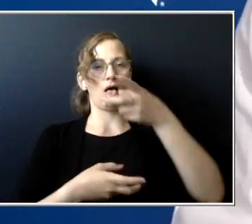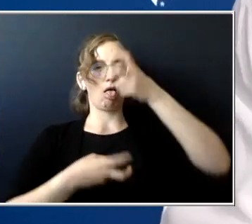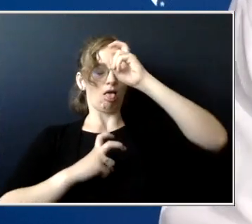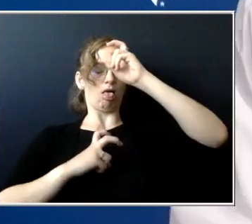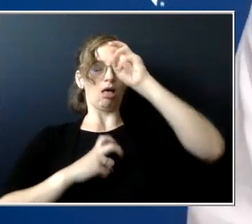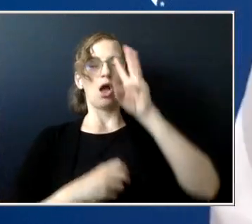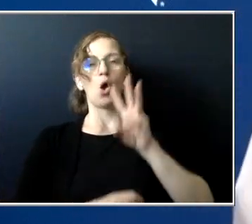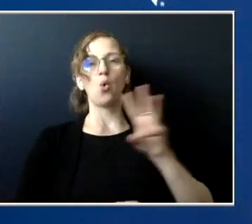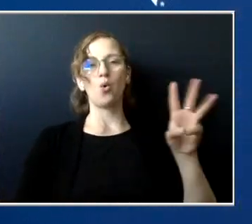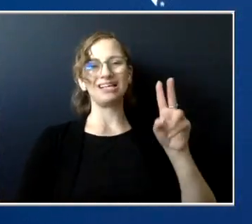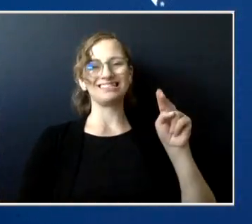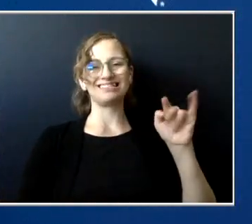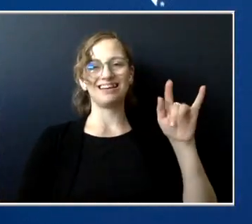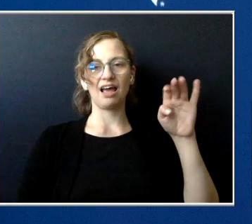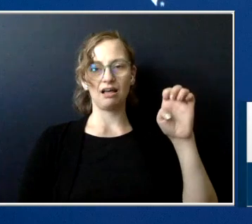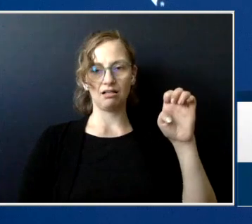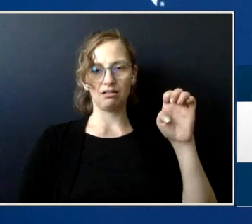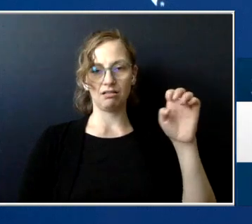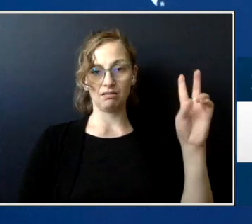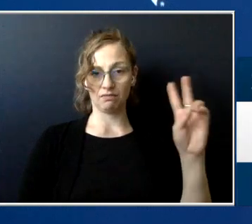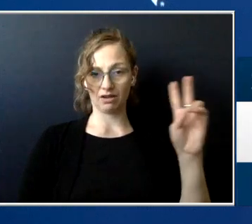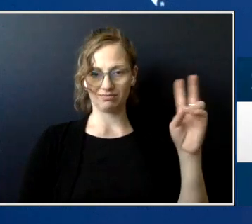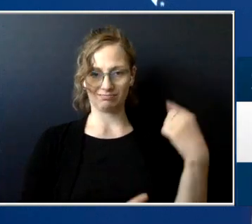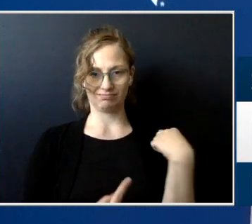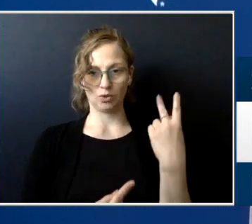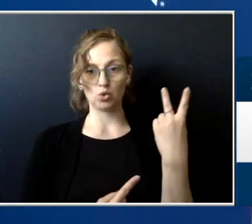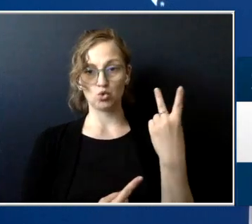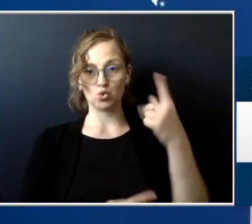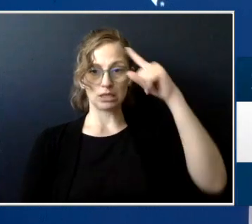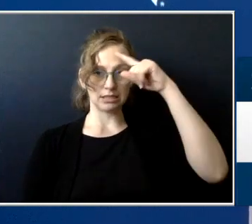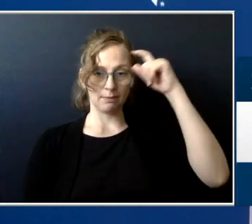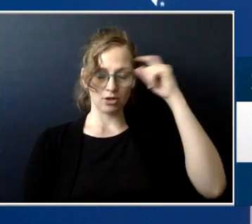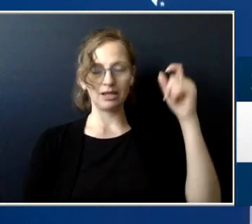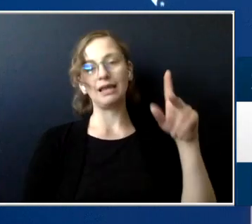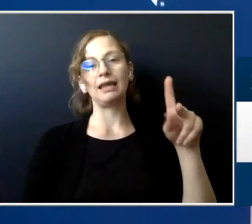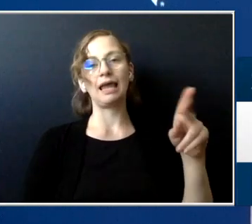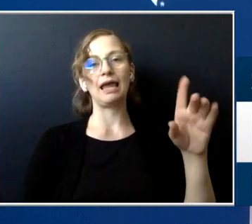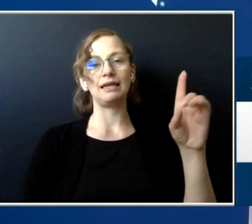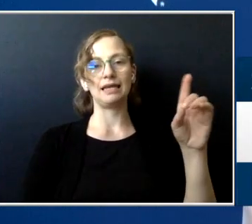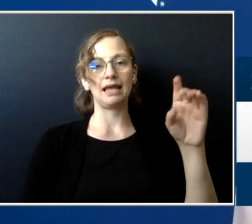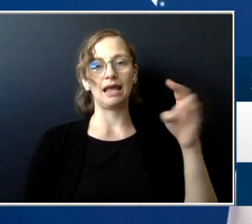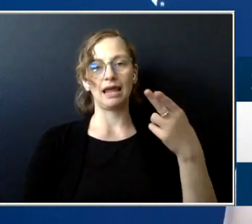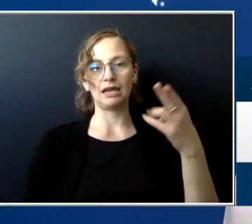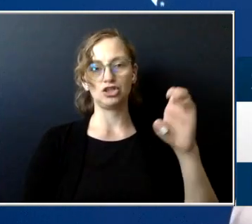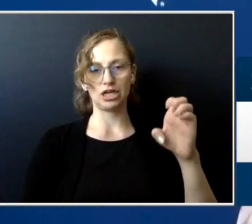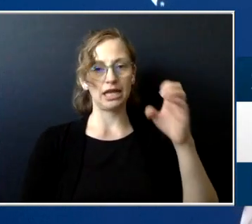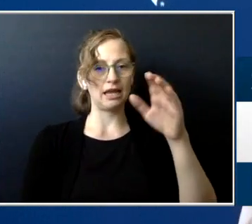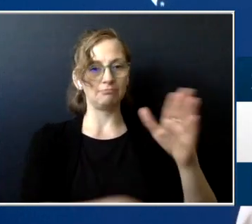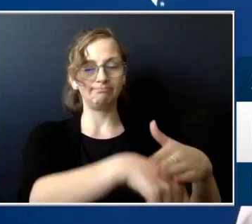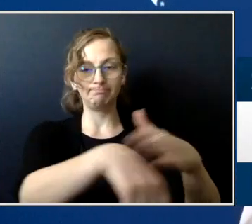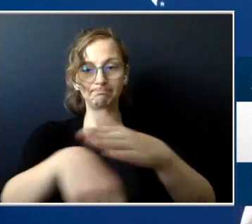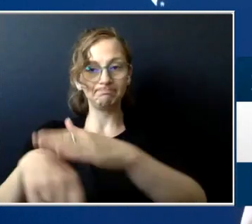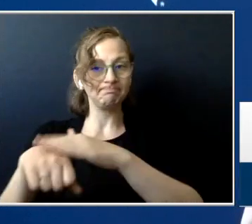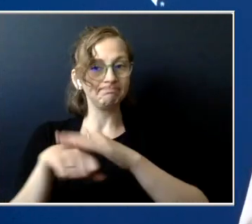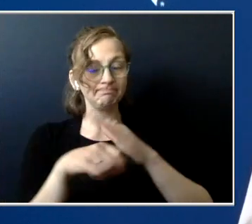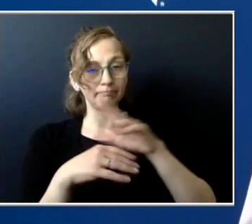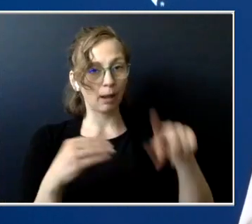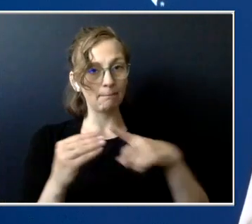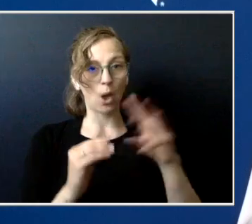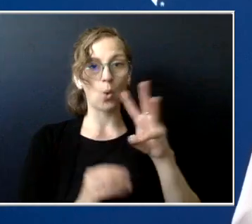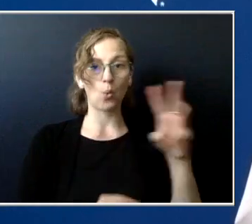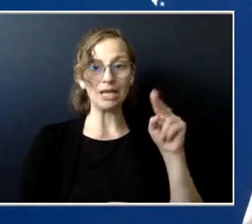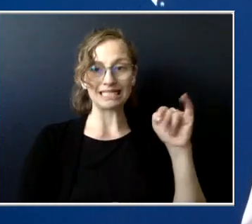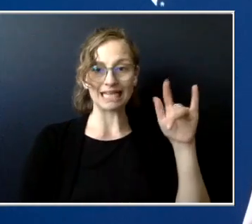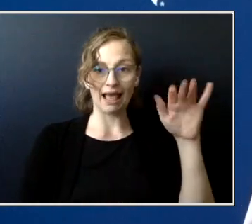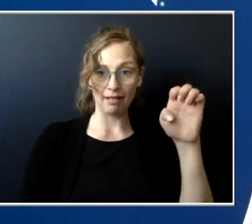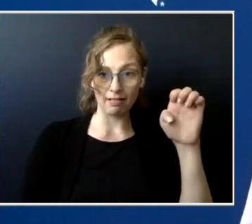last 2 summers, KDHE has put out health alerts about West Nile virus. And we also will talk